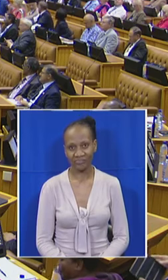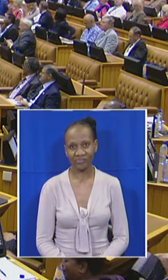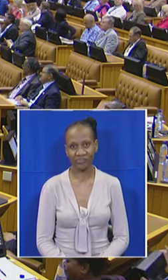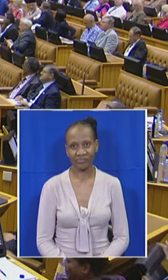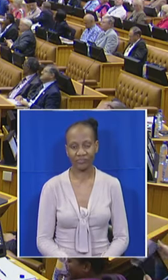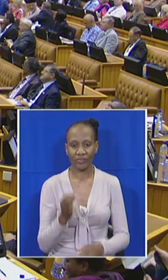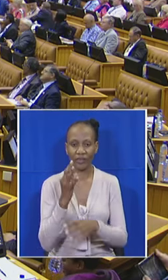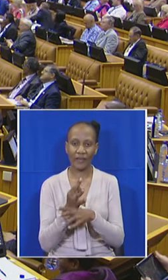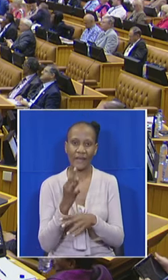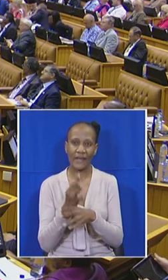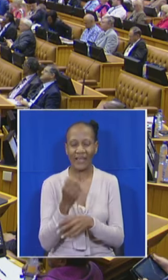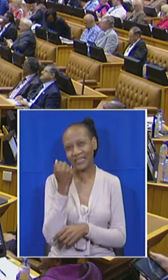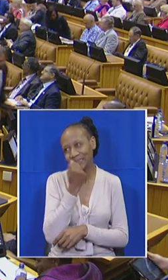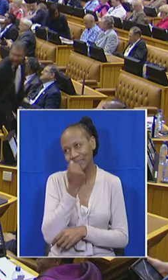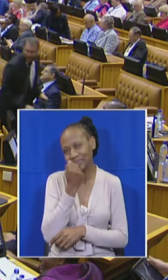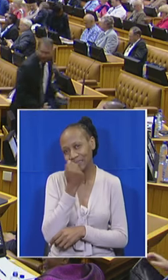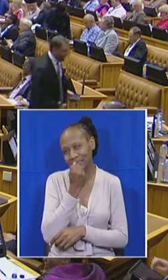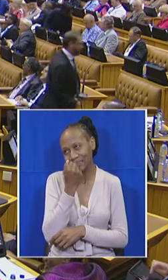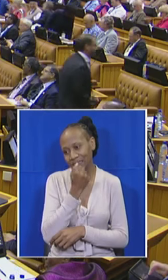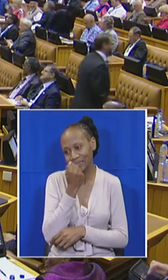Tata sicela uxolo.